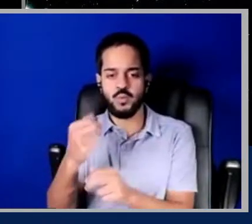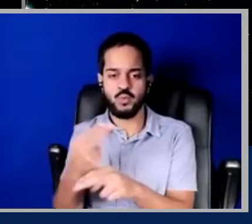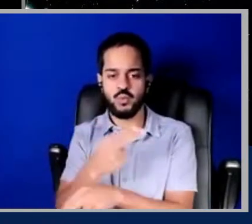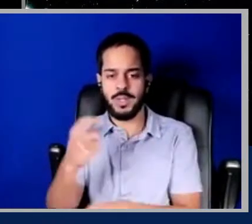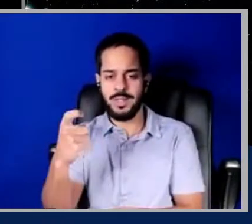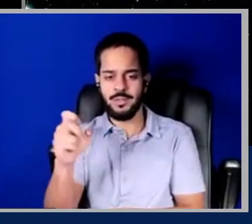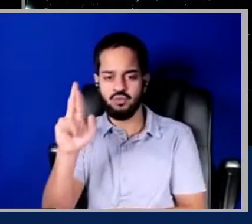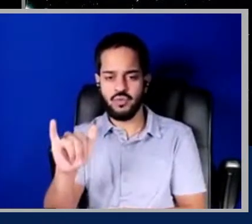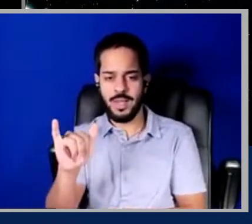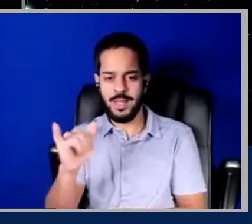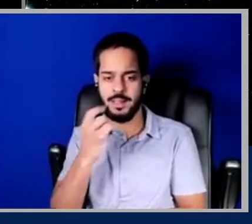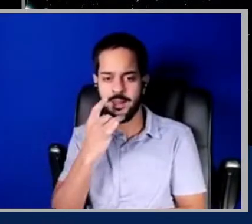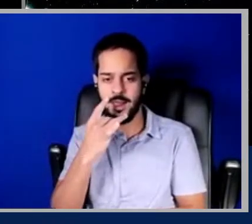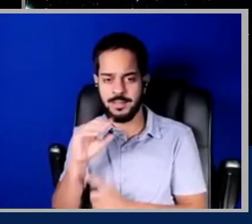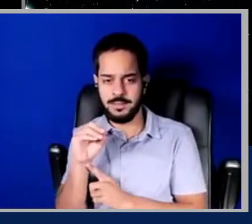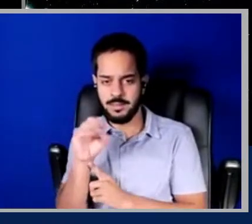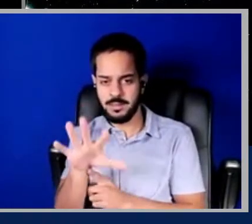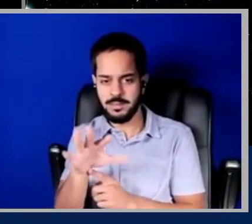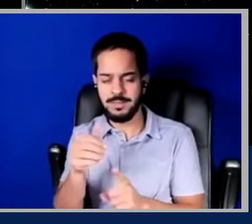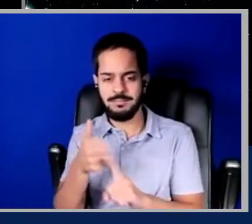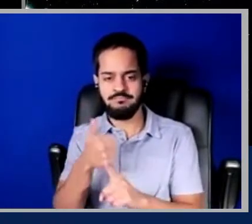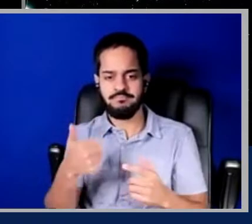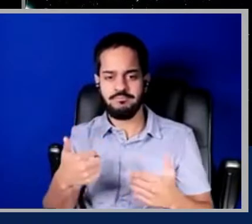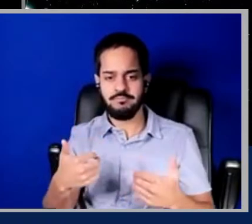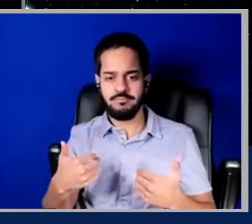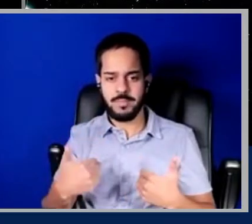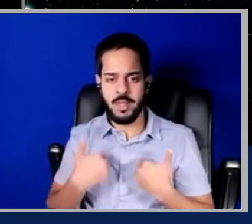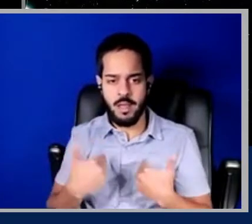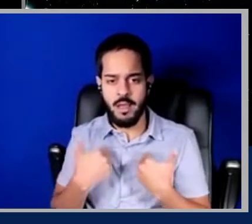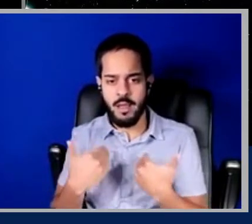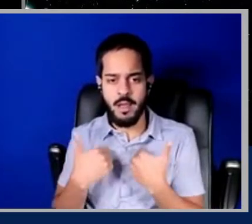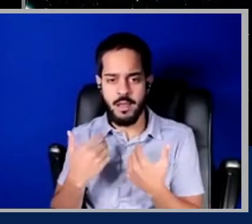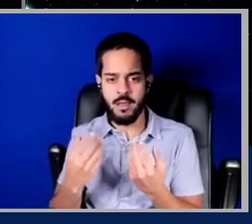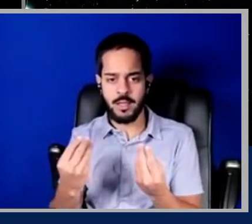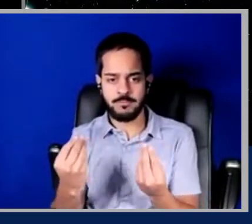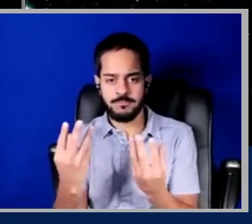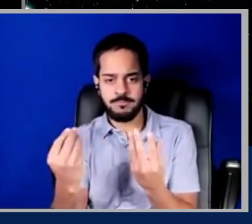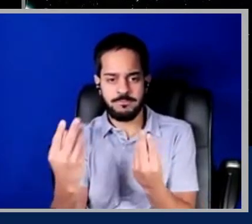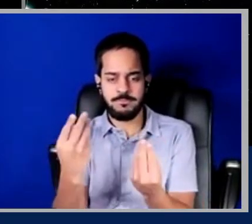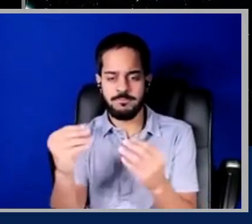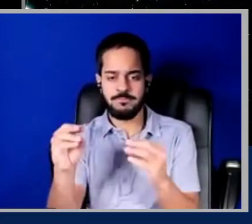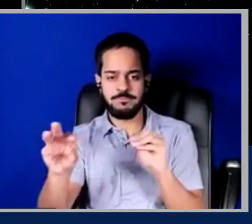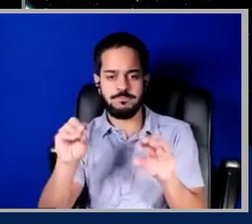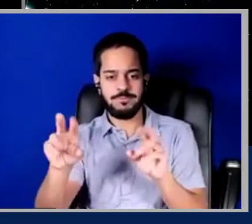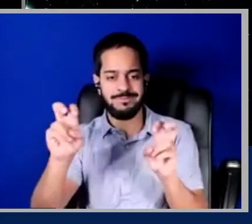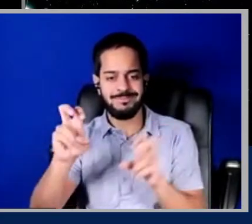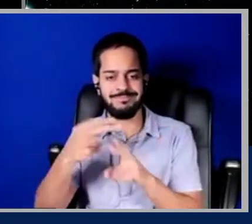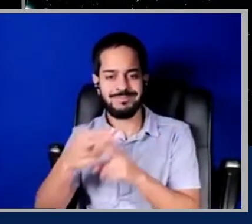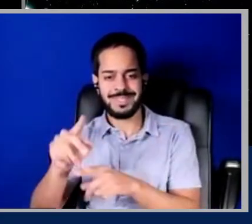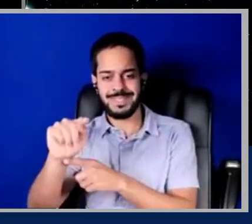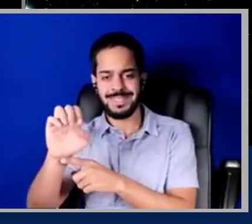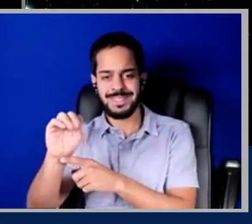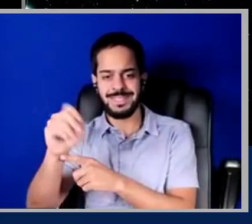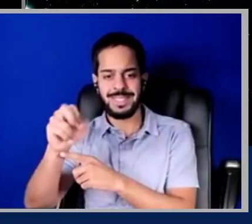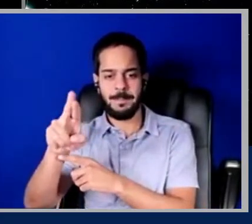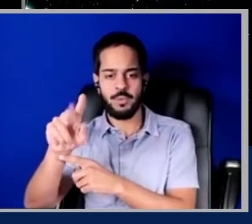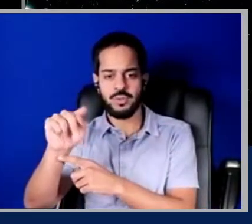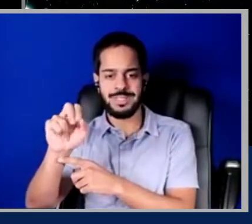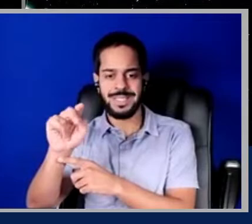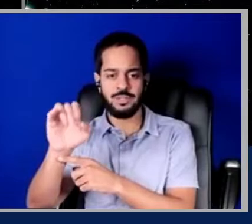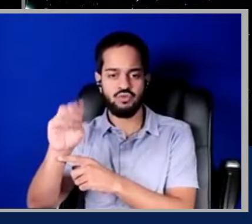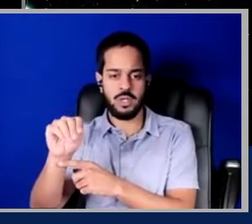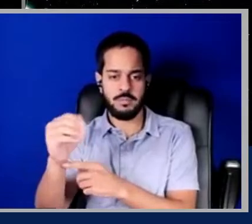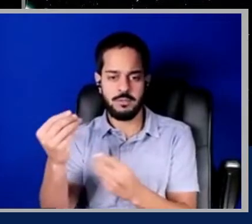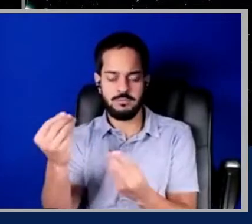are young and tempestuous and kind of having these little temper tantrums, right? So with